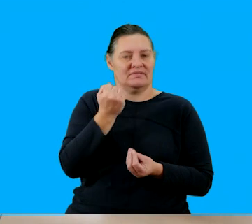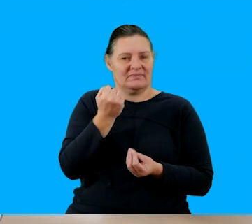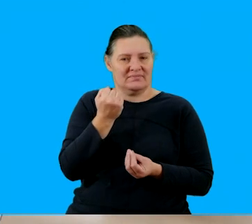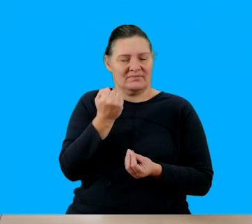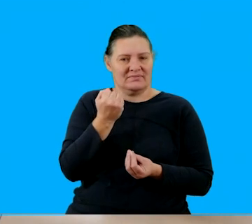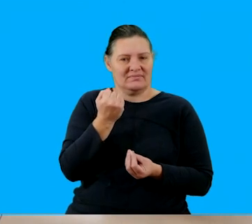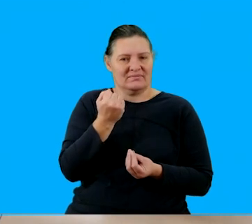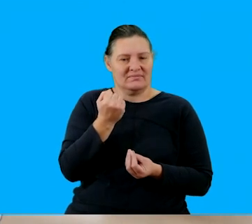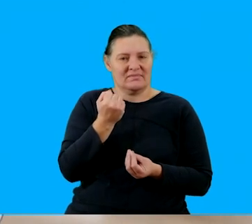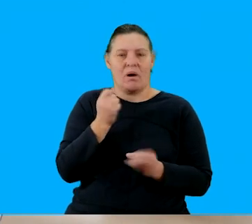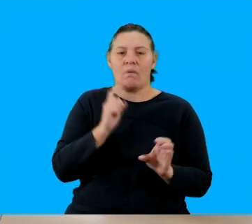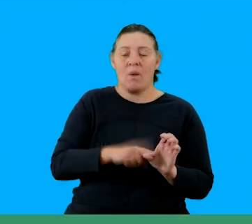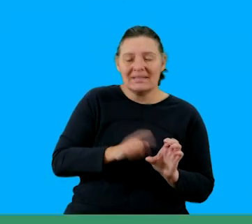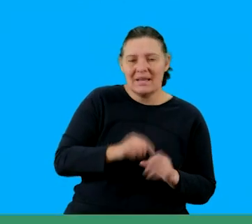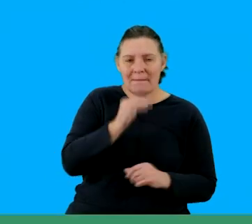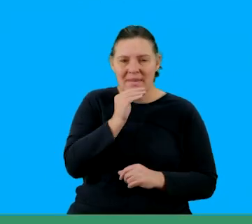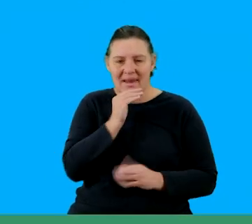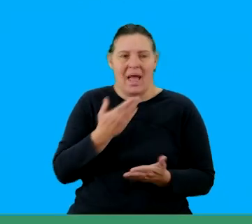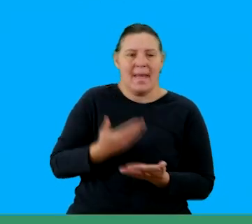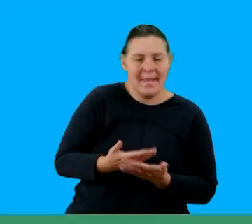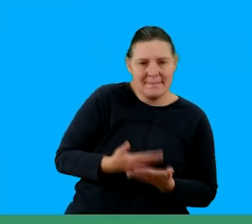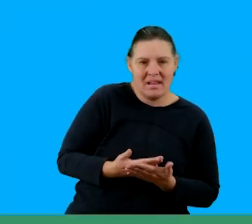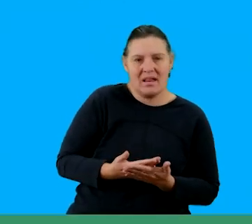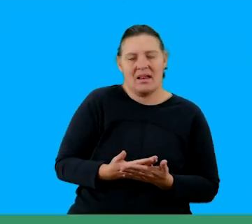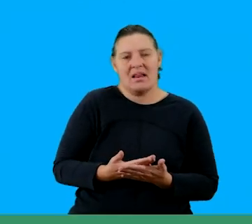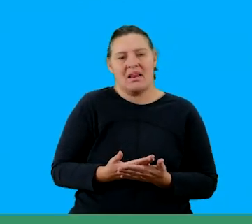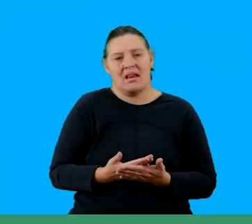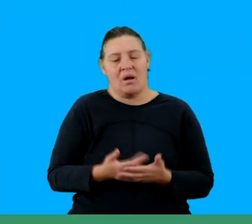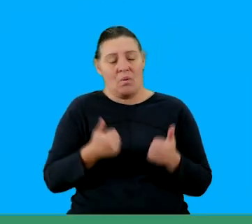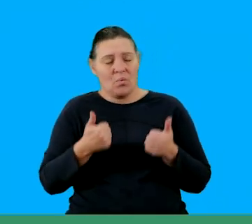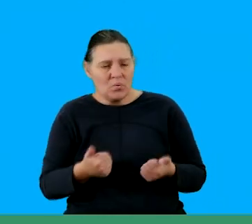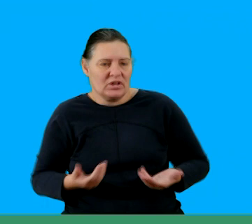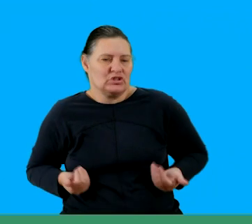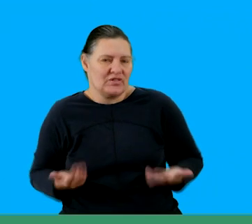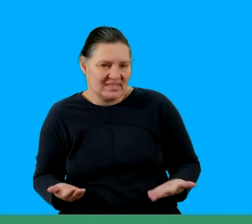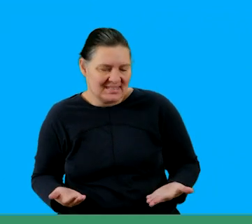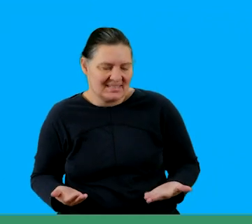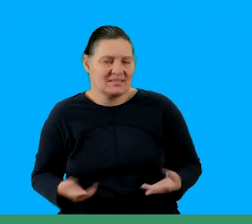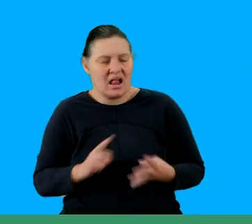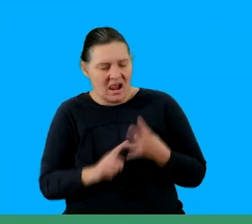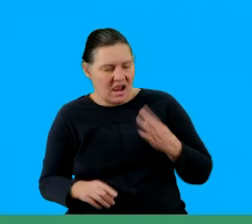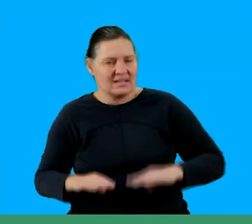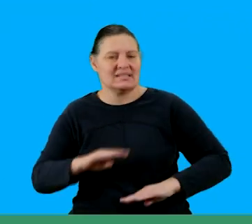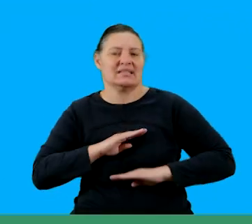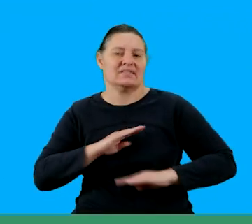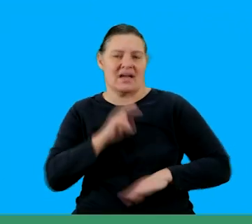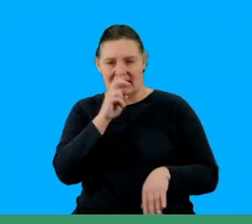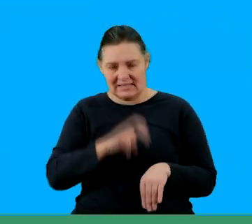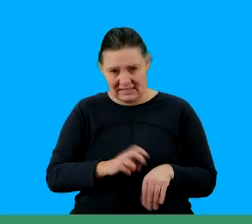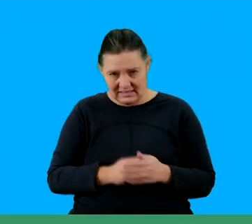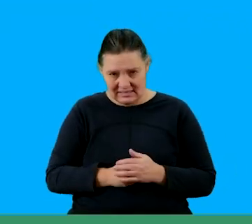state. Quality refers to the ability of goods and services to satisfy a specific